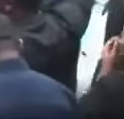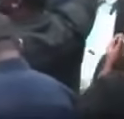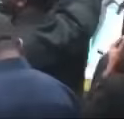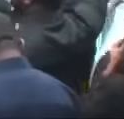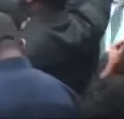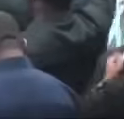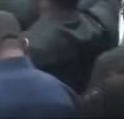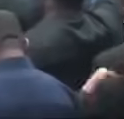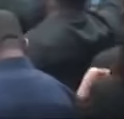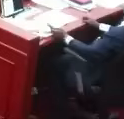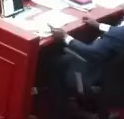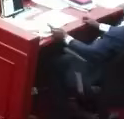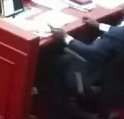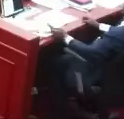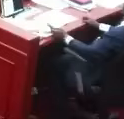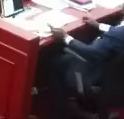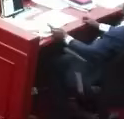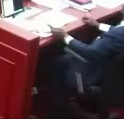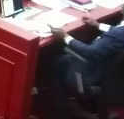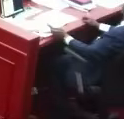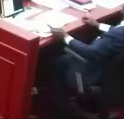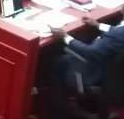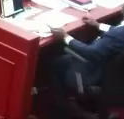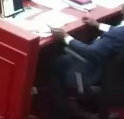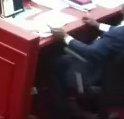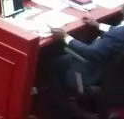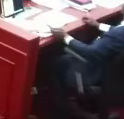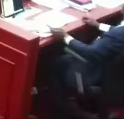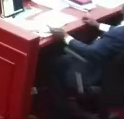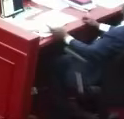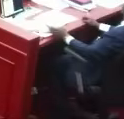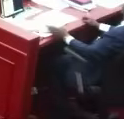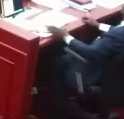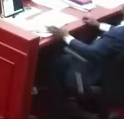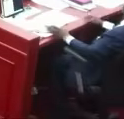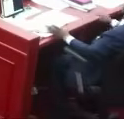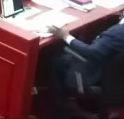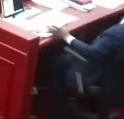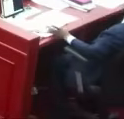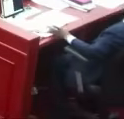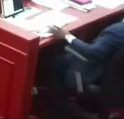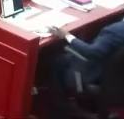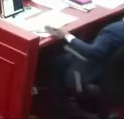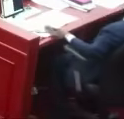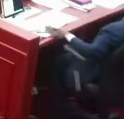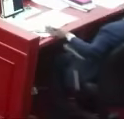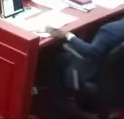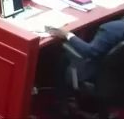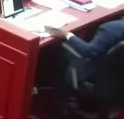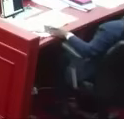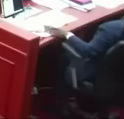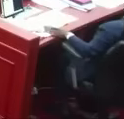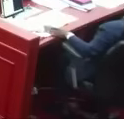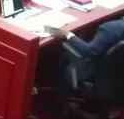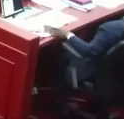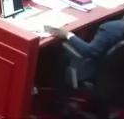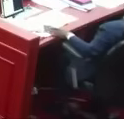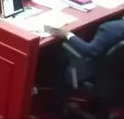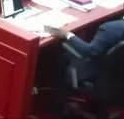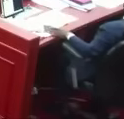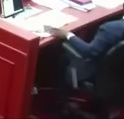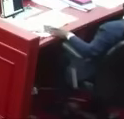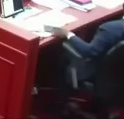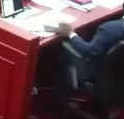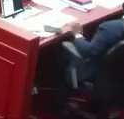I urge the Hamza Department to capture the entire report as having been read. Mr. Speaker, I so